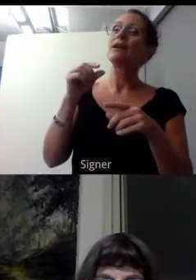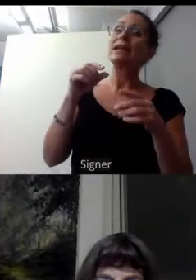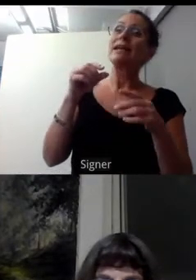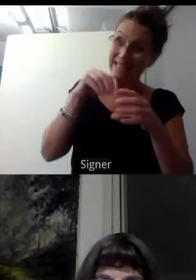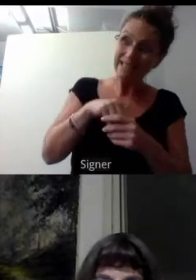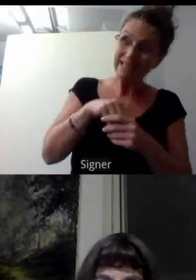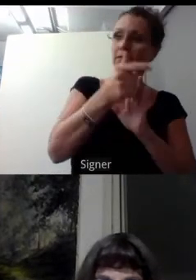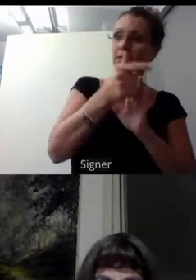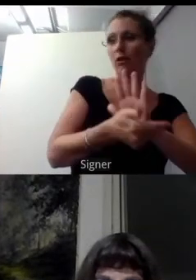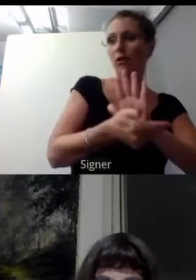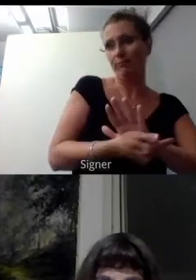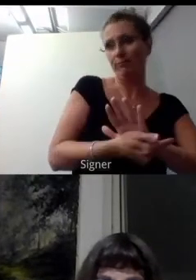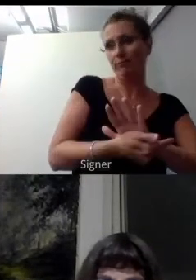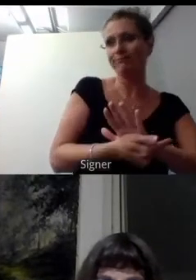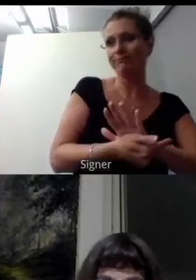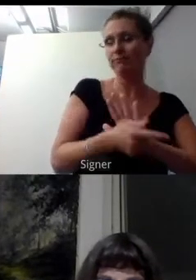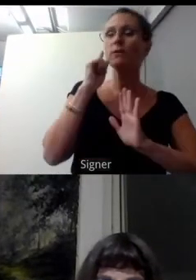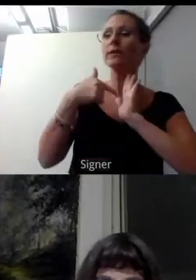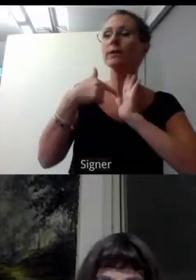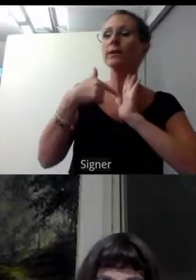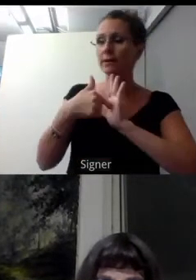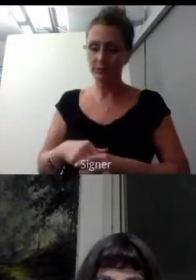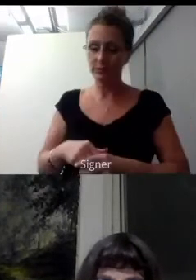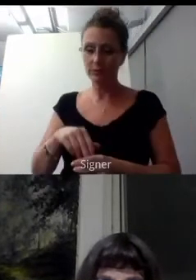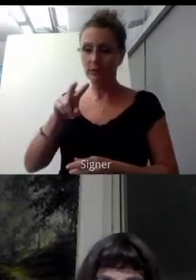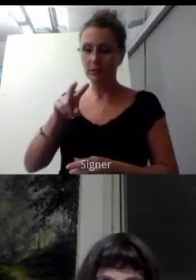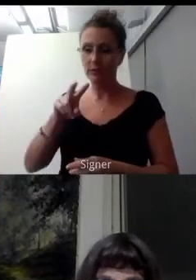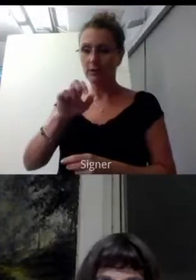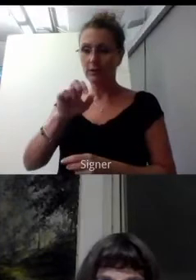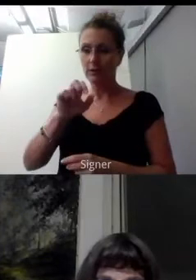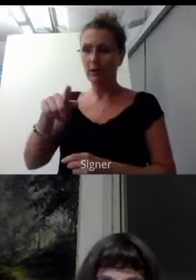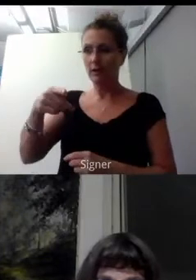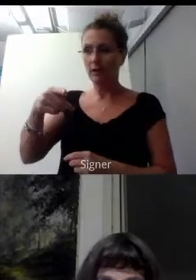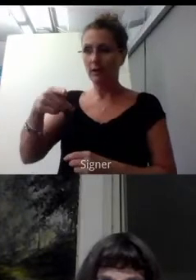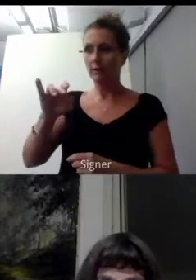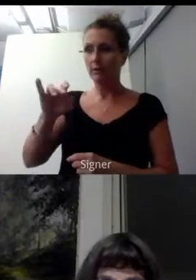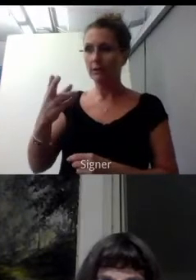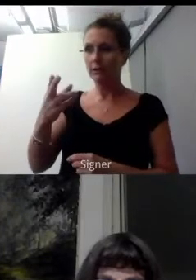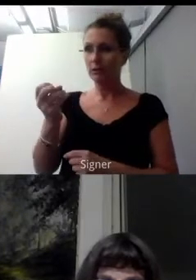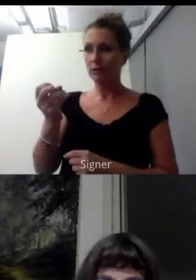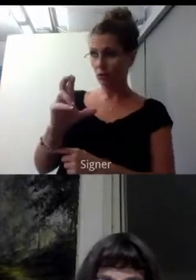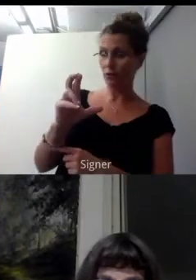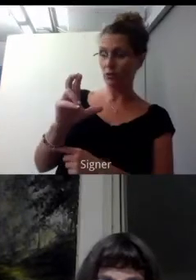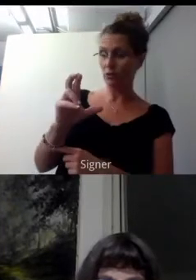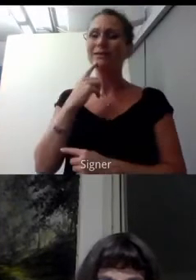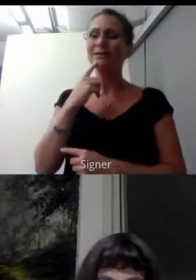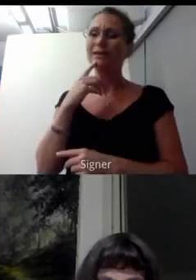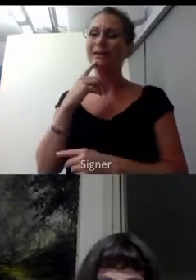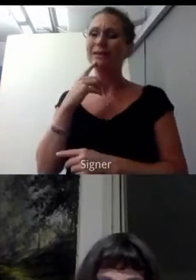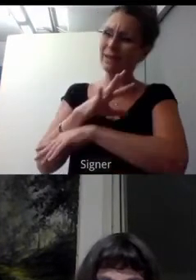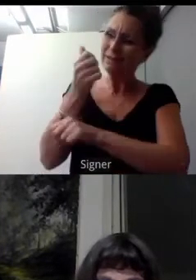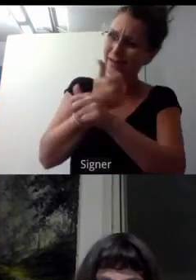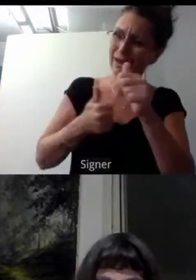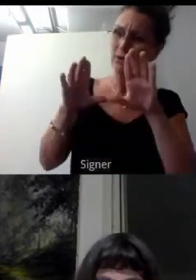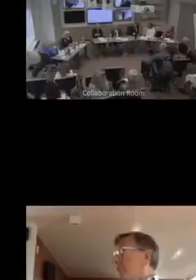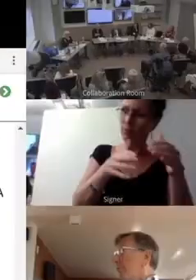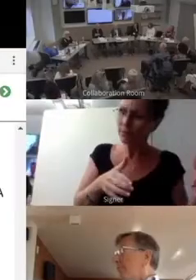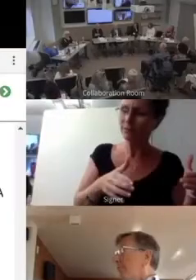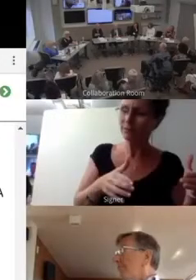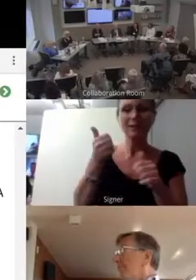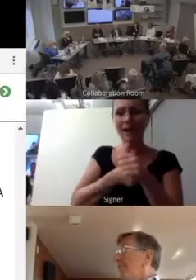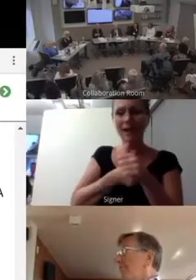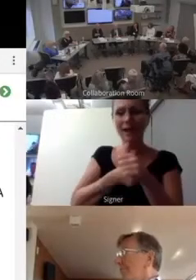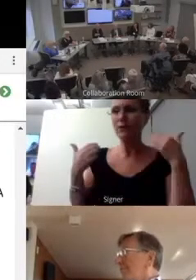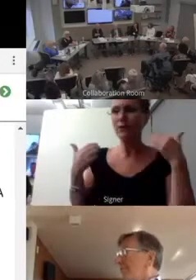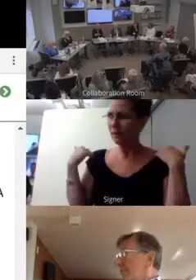from Val Piche that because this touches every department and every ministry, it's important to include in the